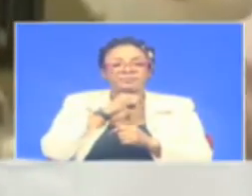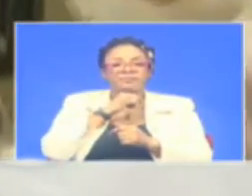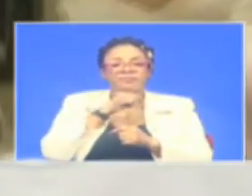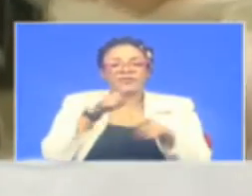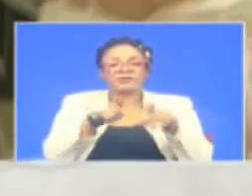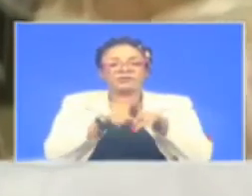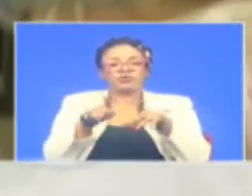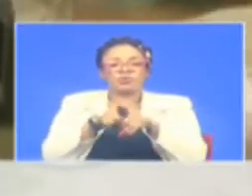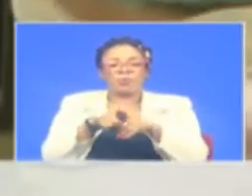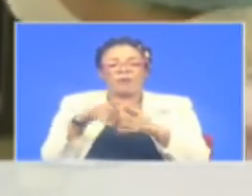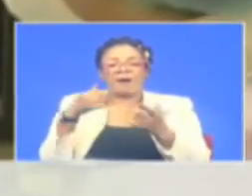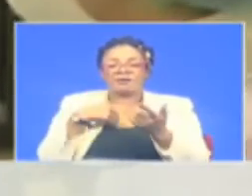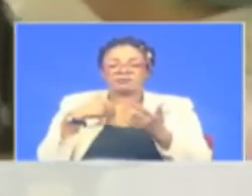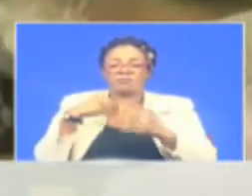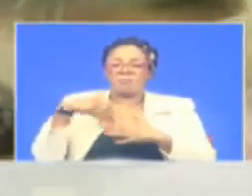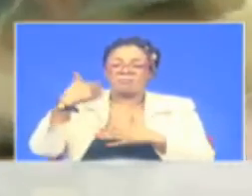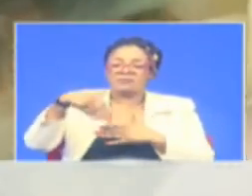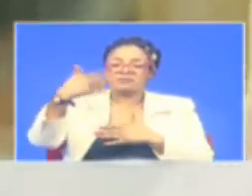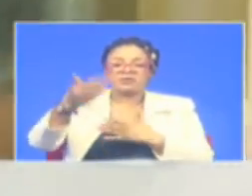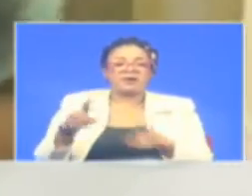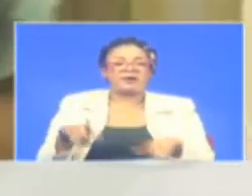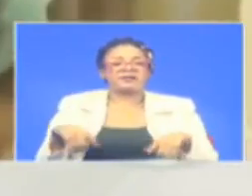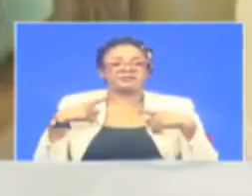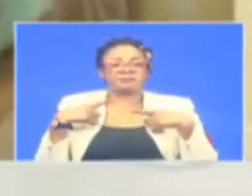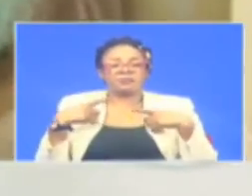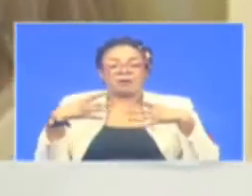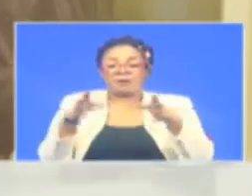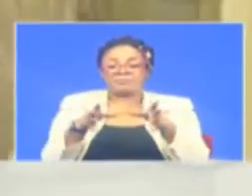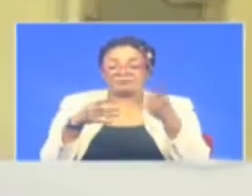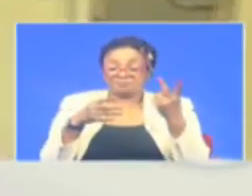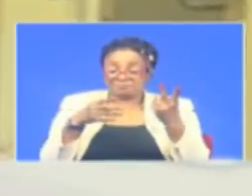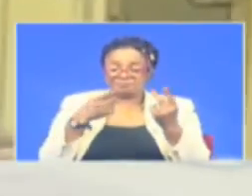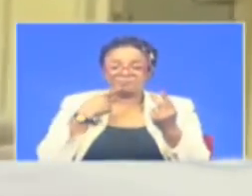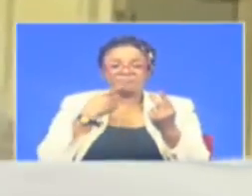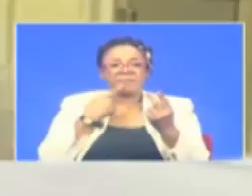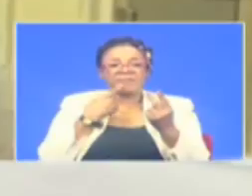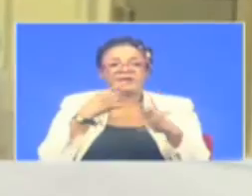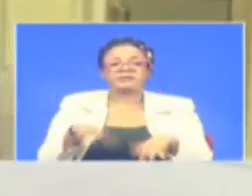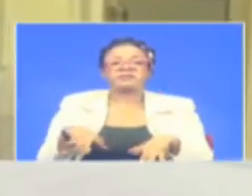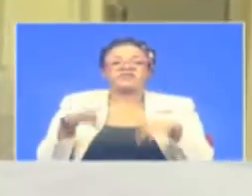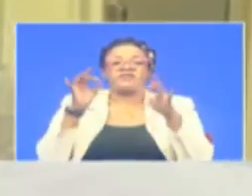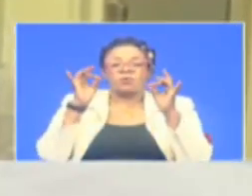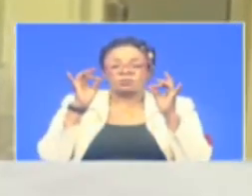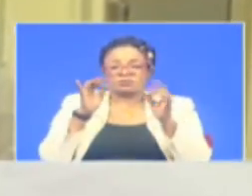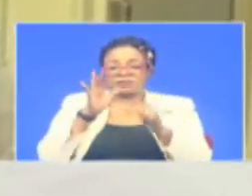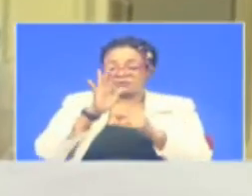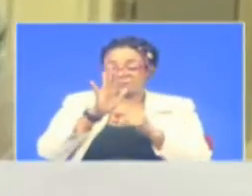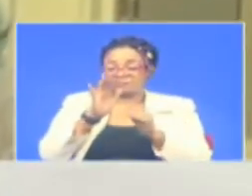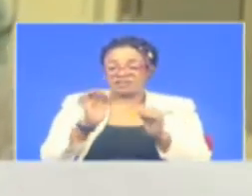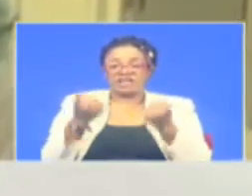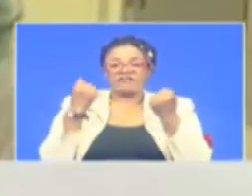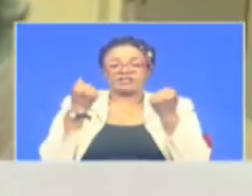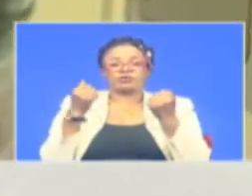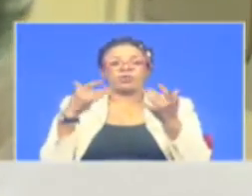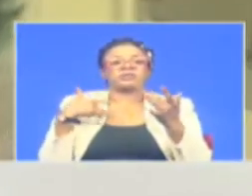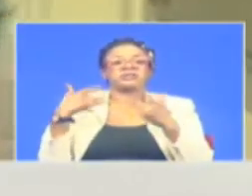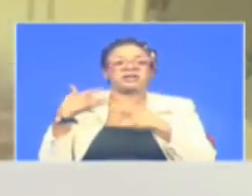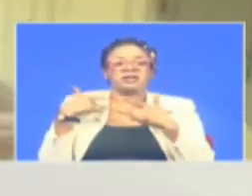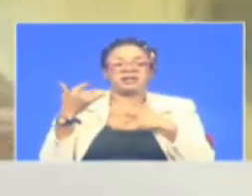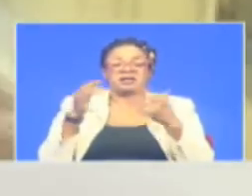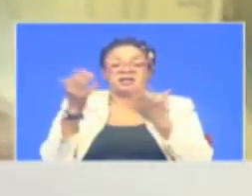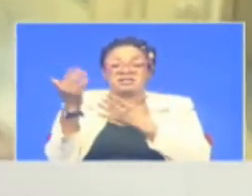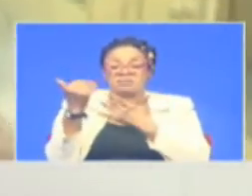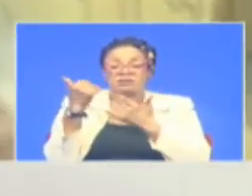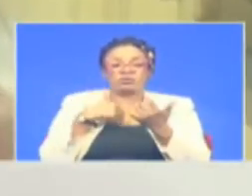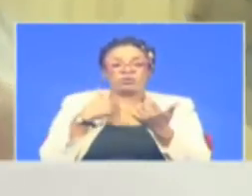upended daily life. The two companies said they have so far found no serious safety concerns and expect to seek